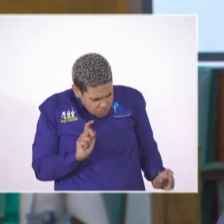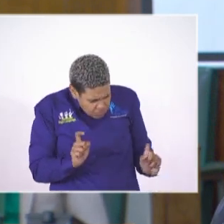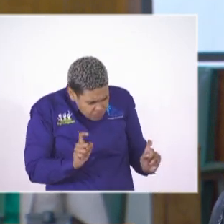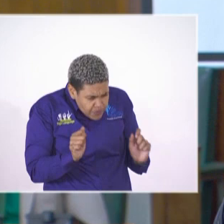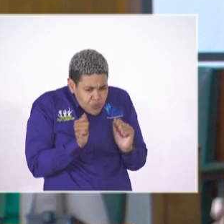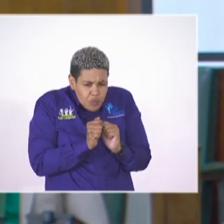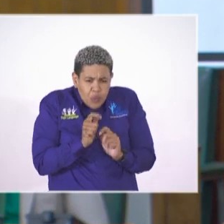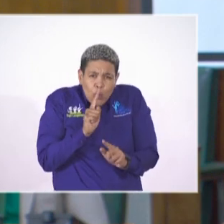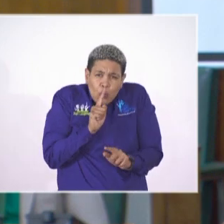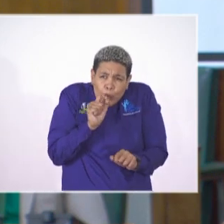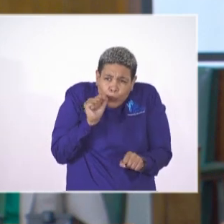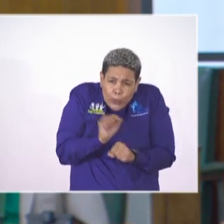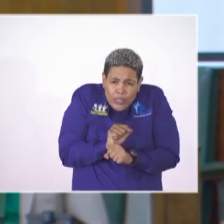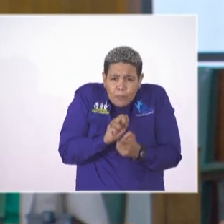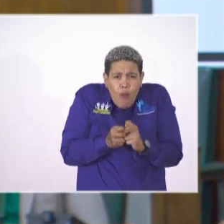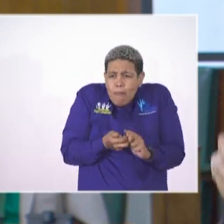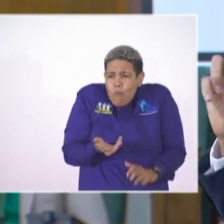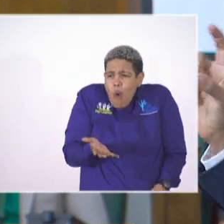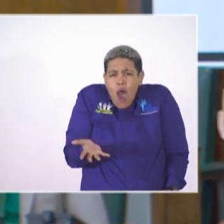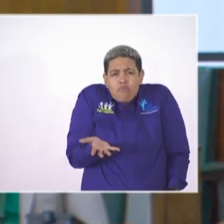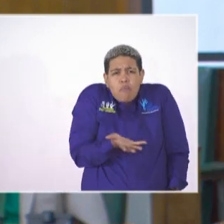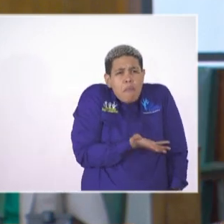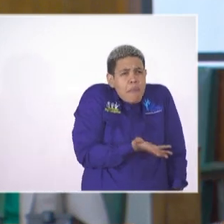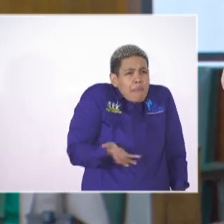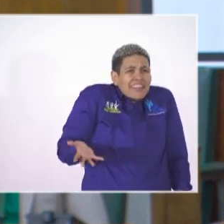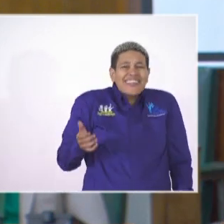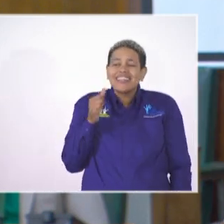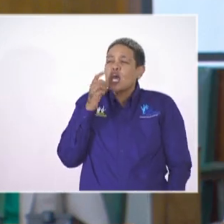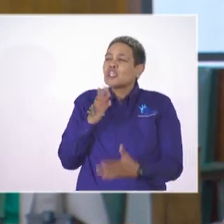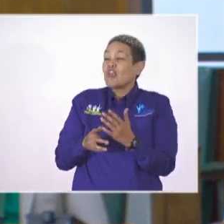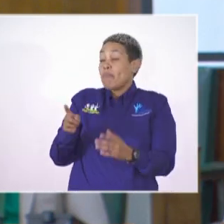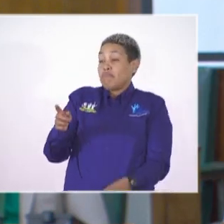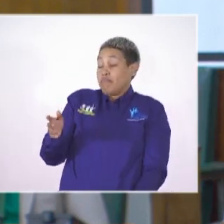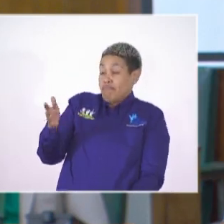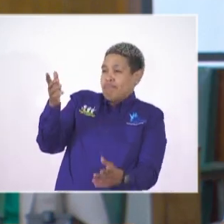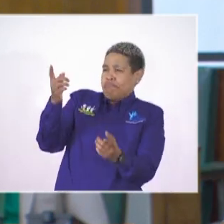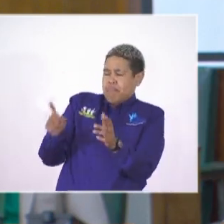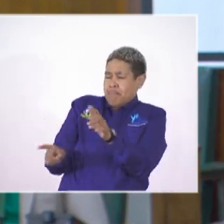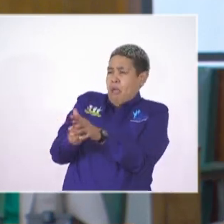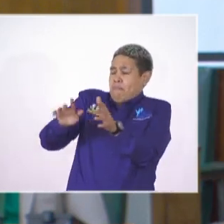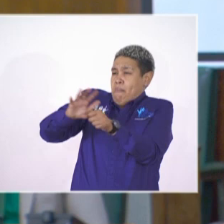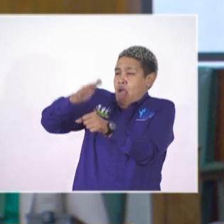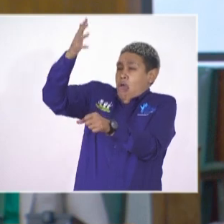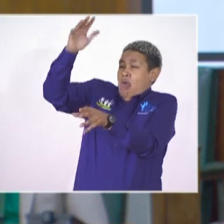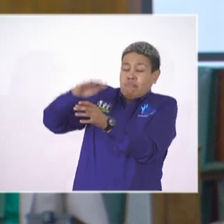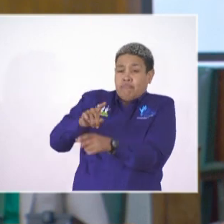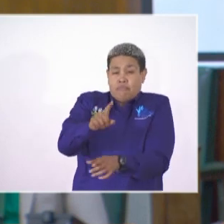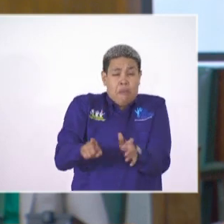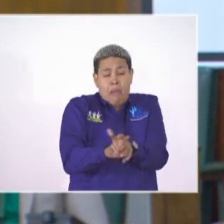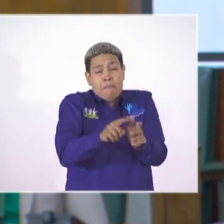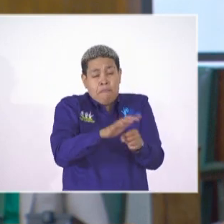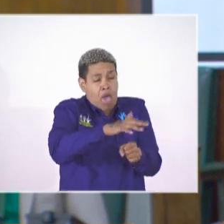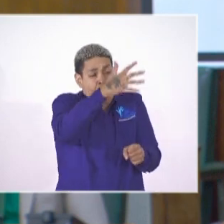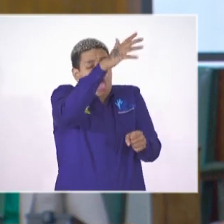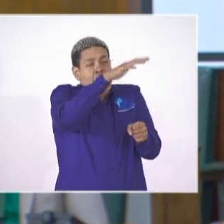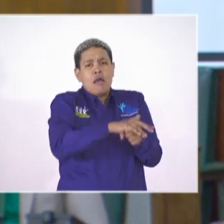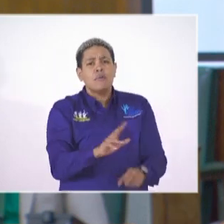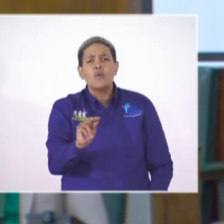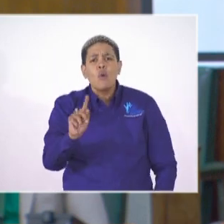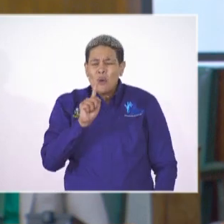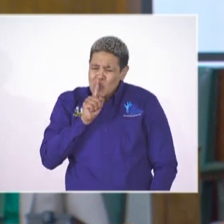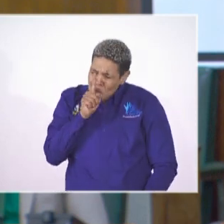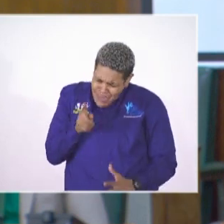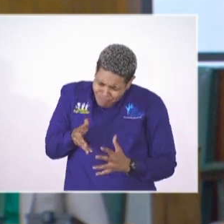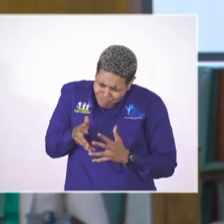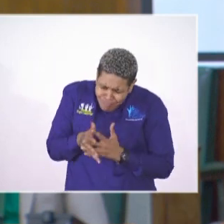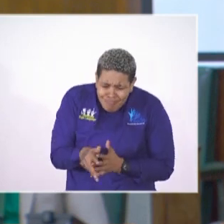the real problems, not just the symptoms which we see expressed on the surface as crime and violence, but the real